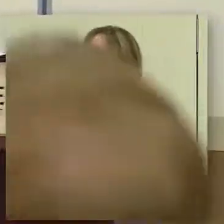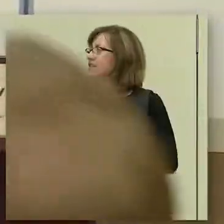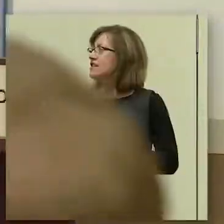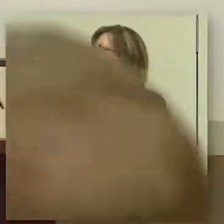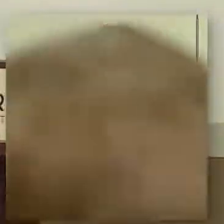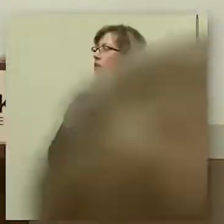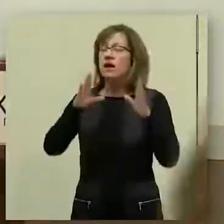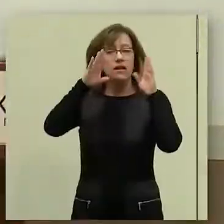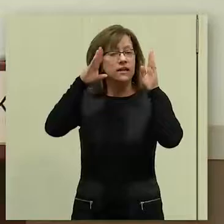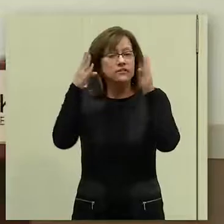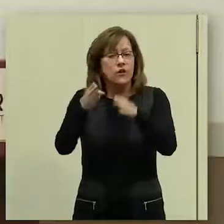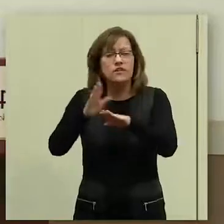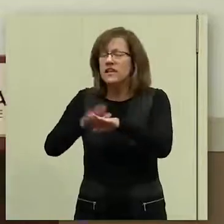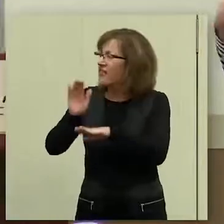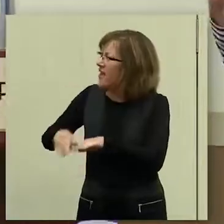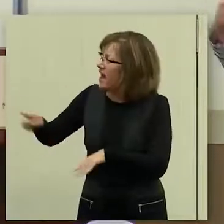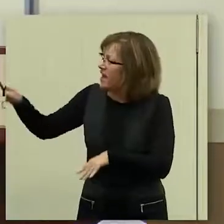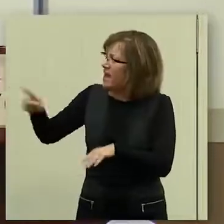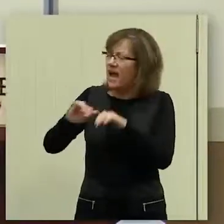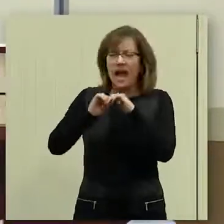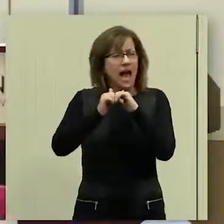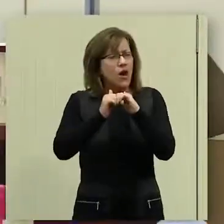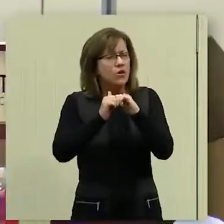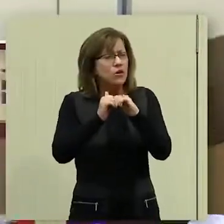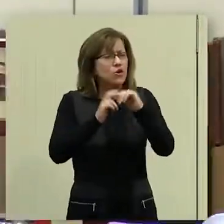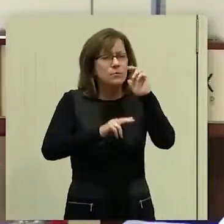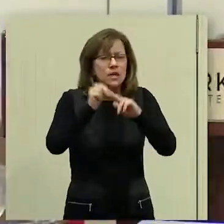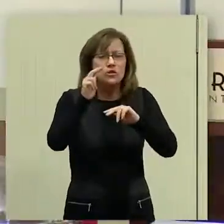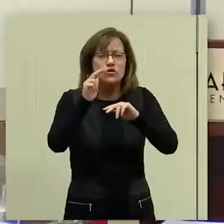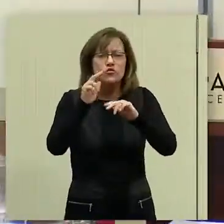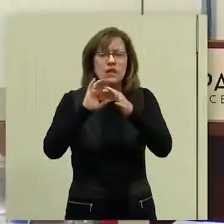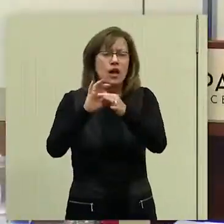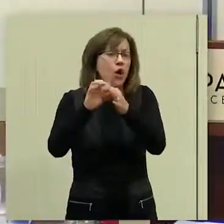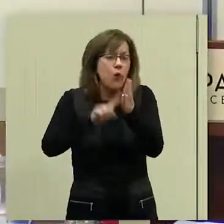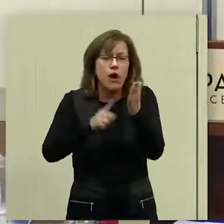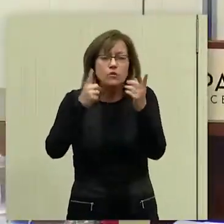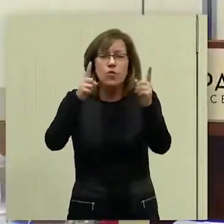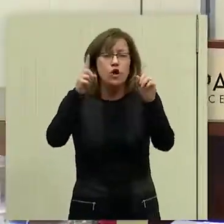focus on this. How do you build relationships? What's worked for you?